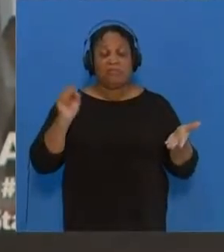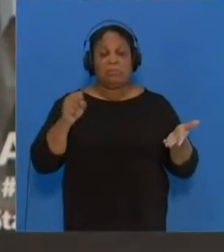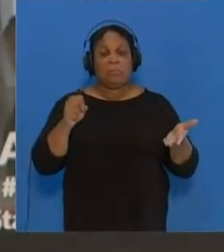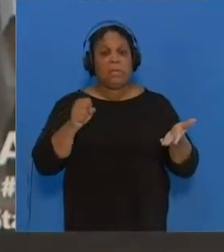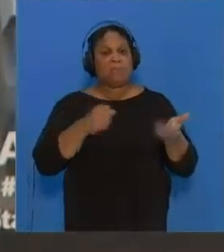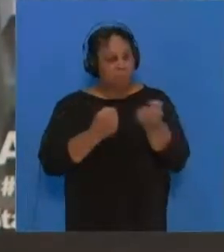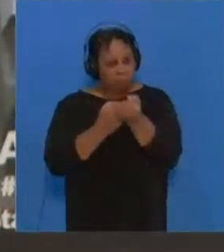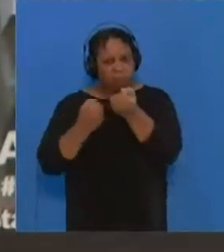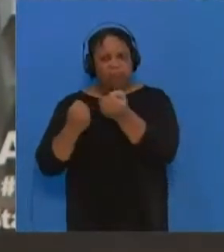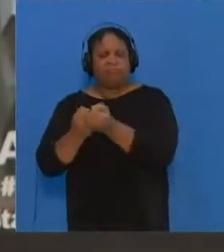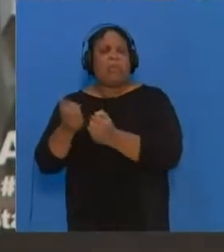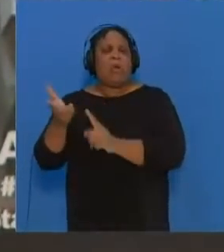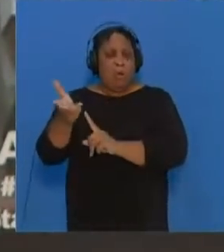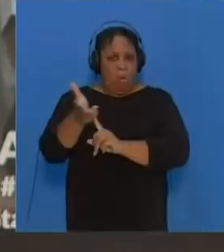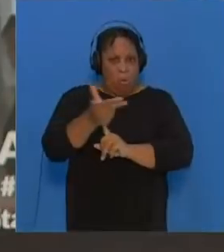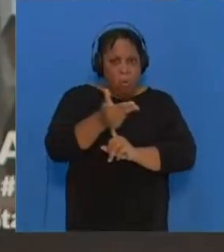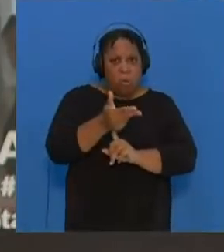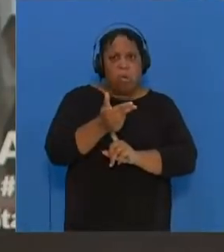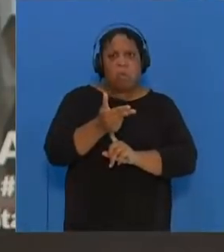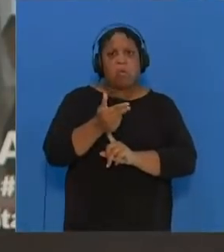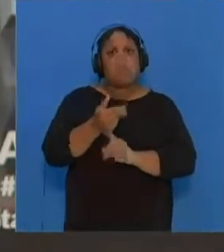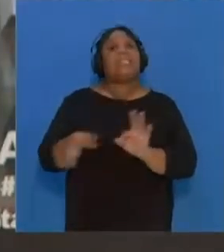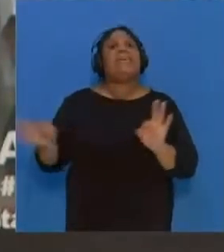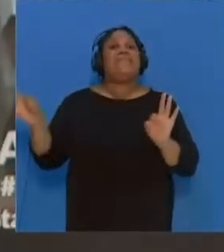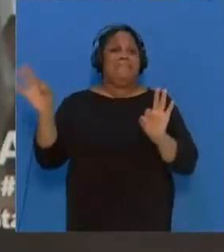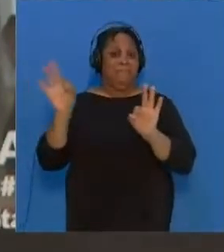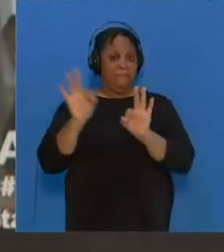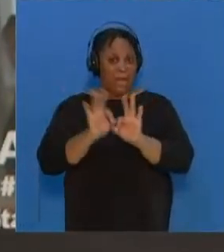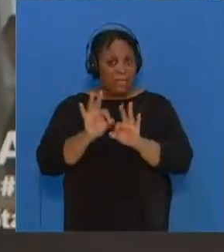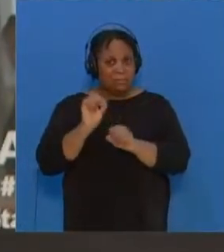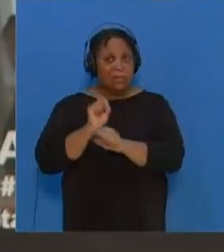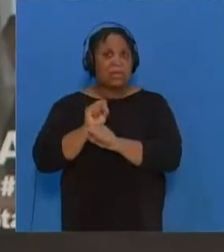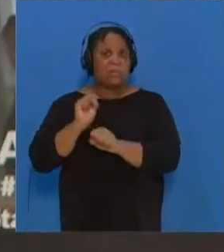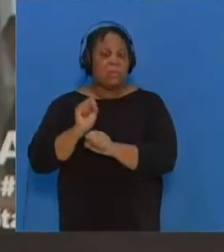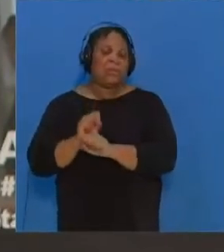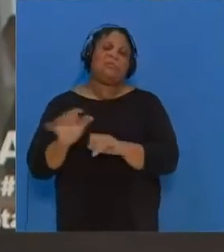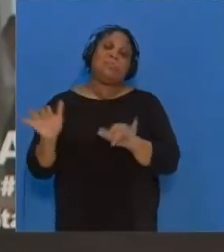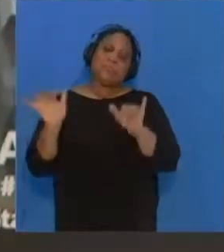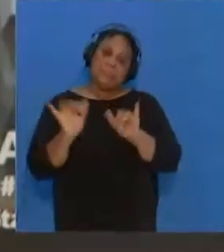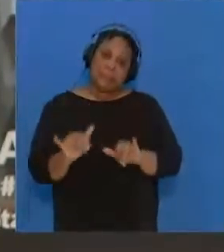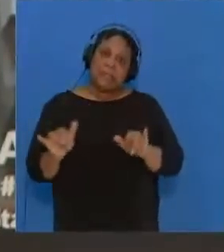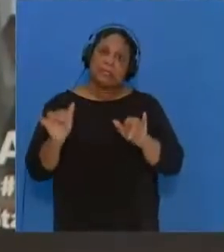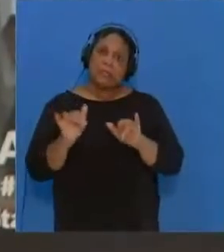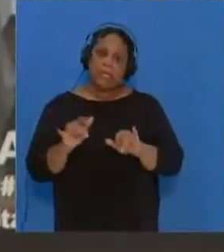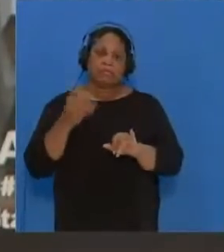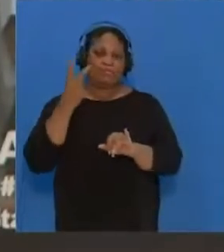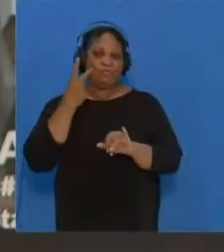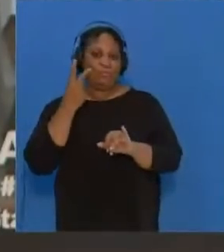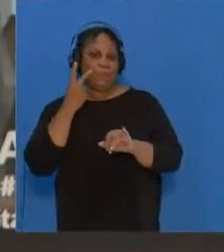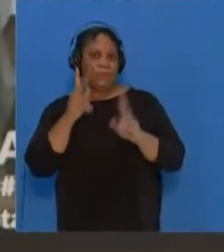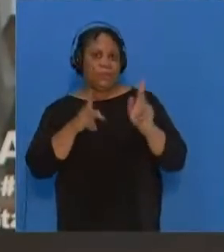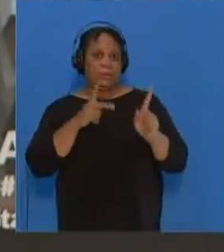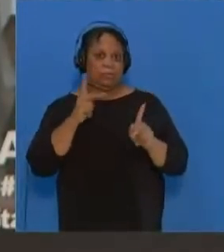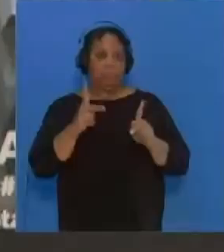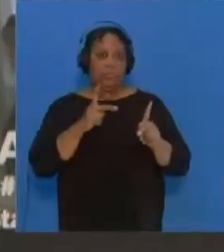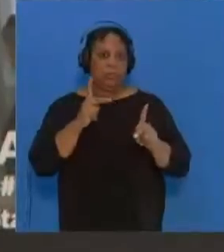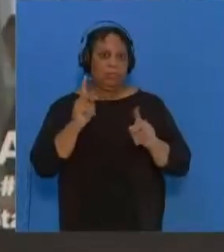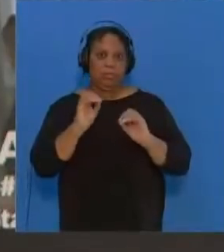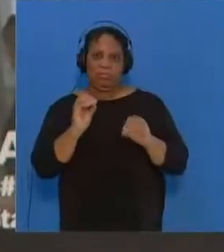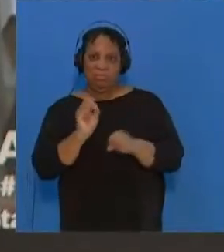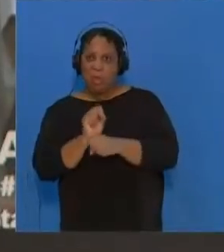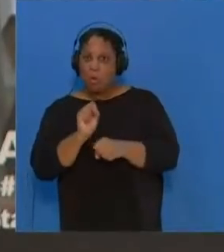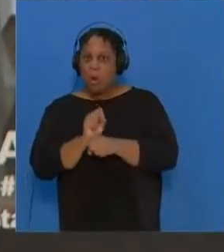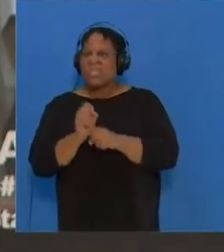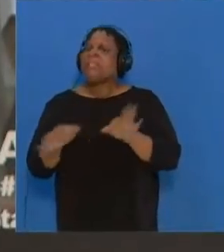that we support our hotel industry, as it is vital for employment. But at the same time, as we see persons who may be redundant, that's why it's